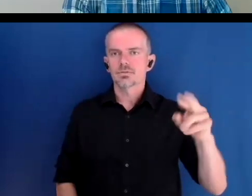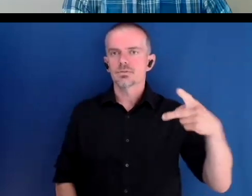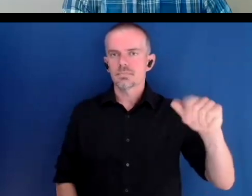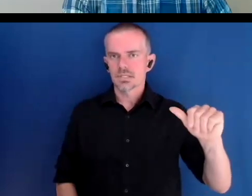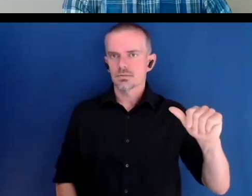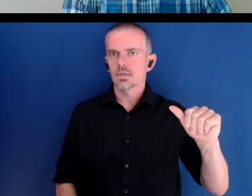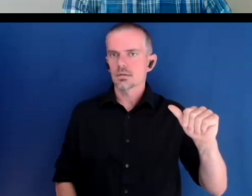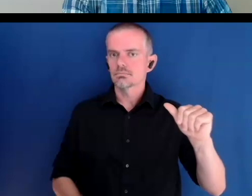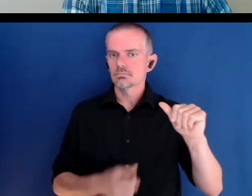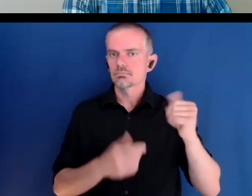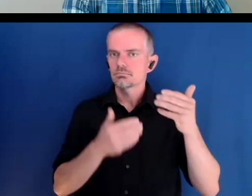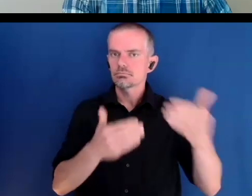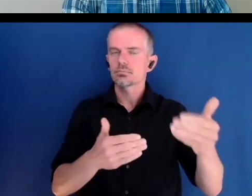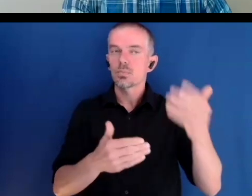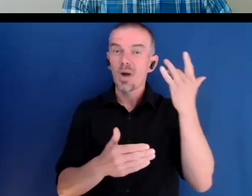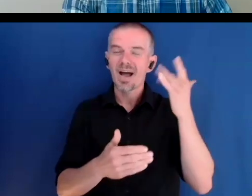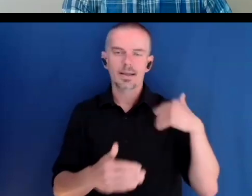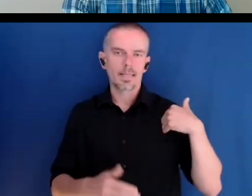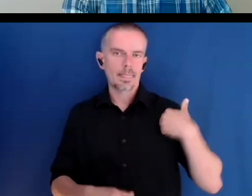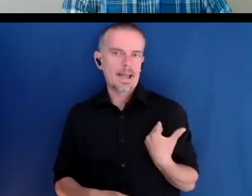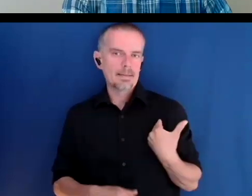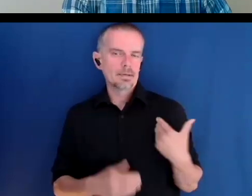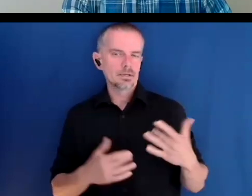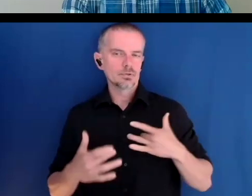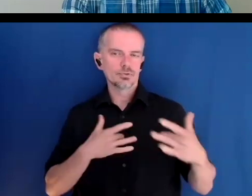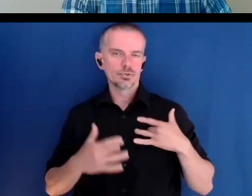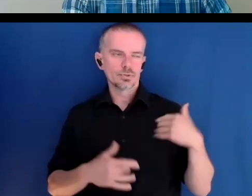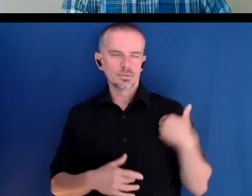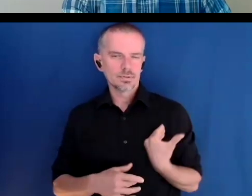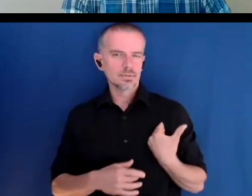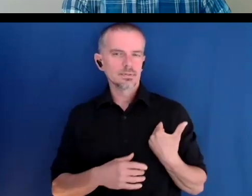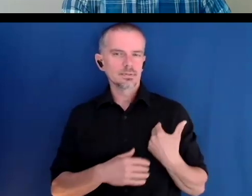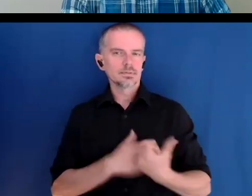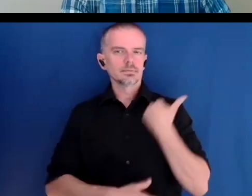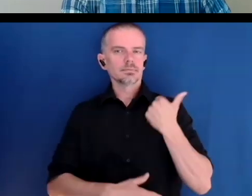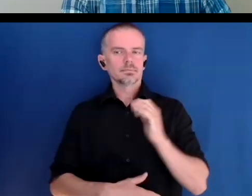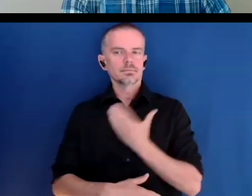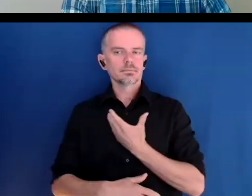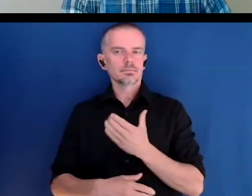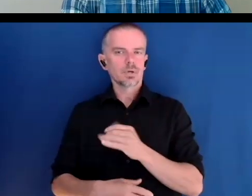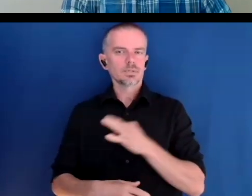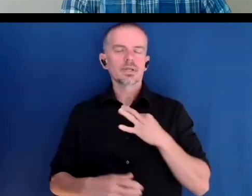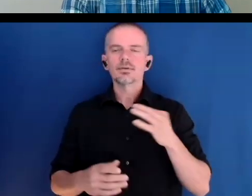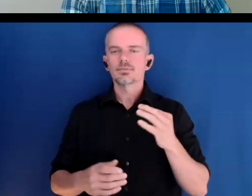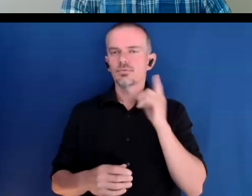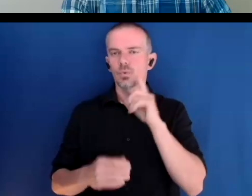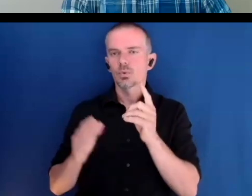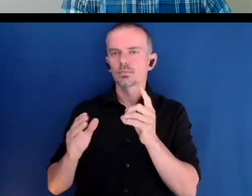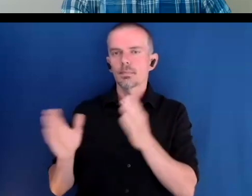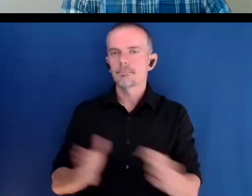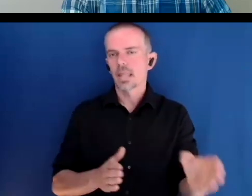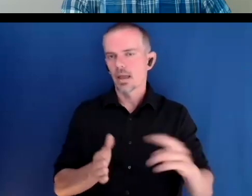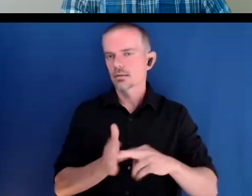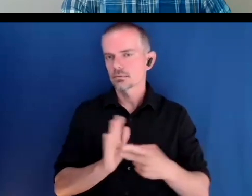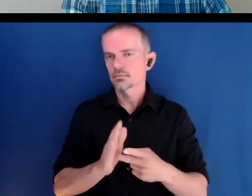response to liability concerns as far as involving our field staff on prescribed burns on